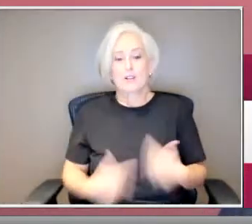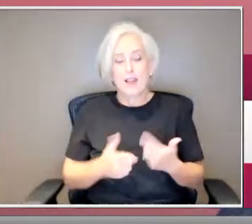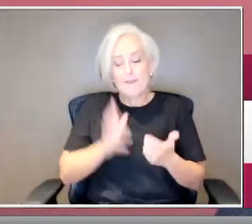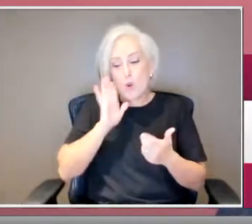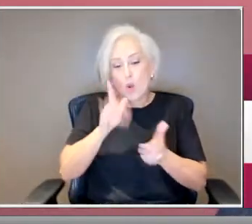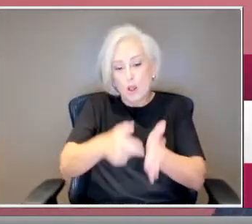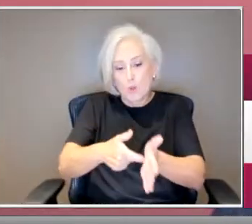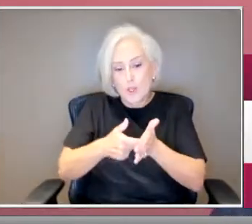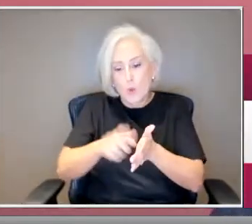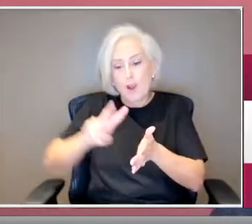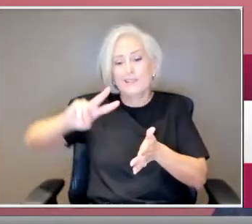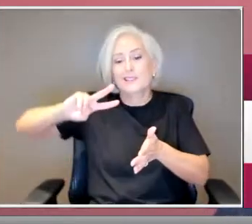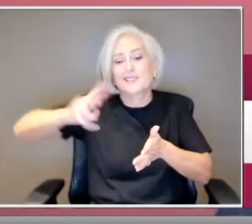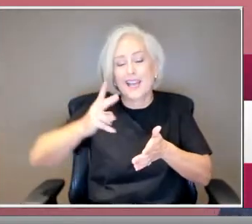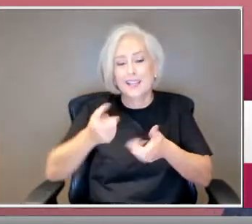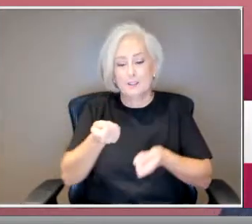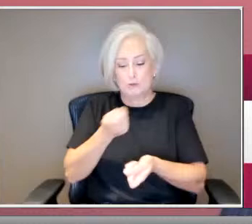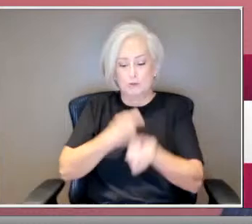the longest